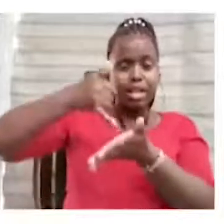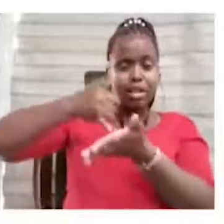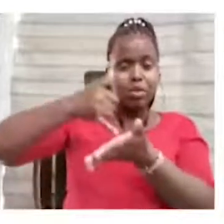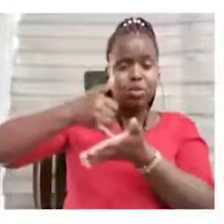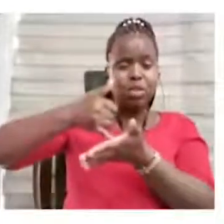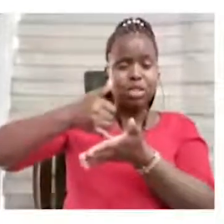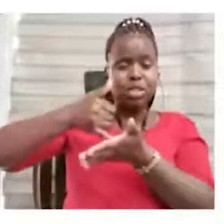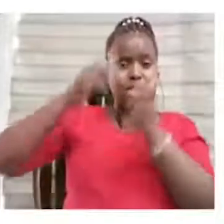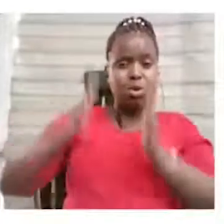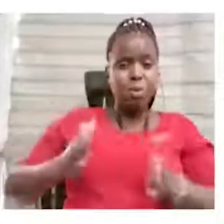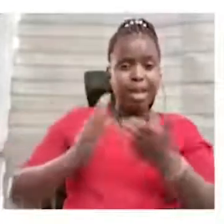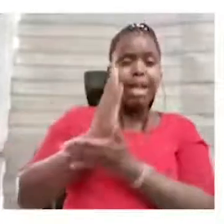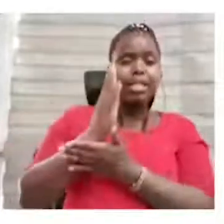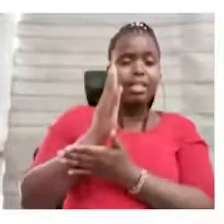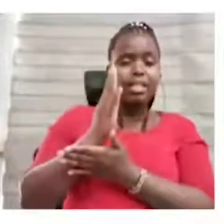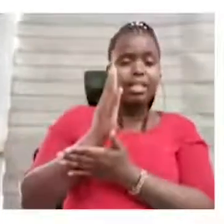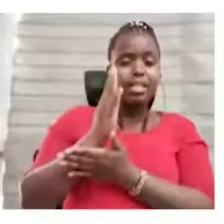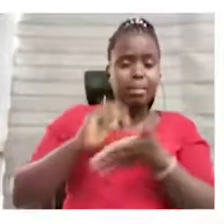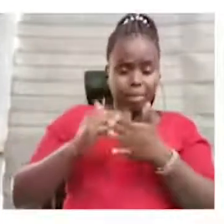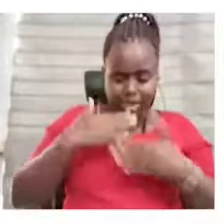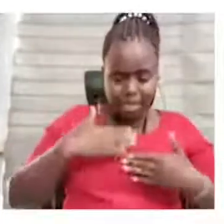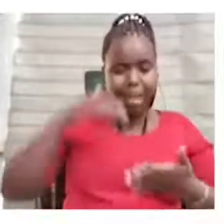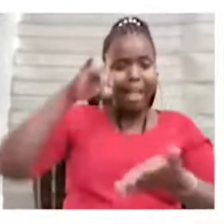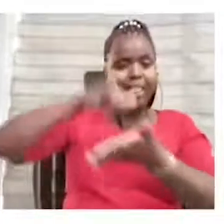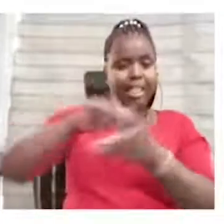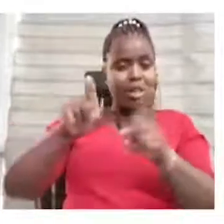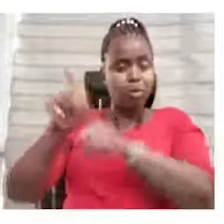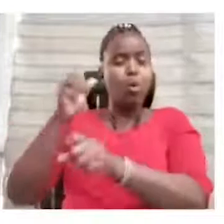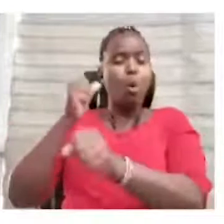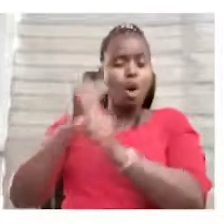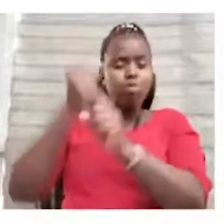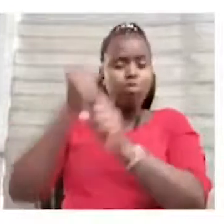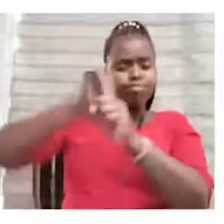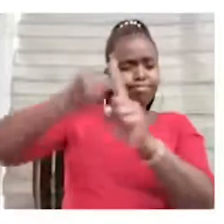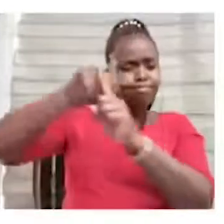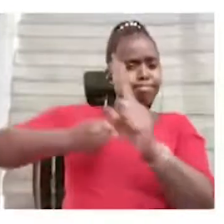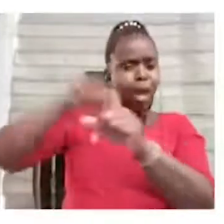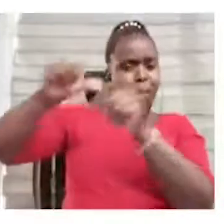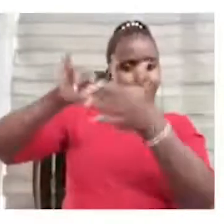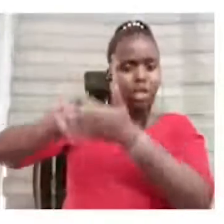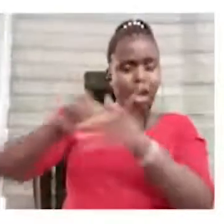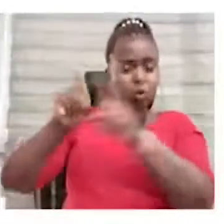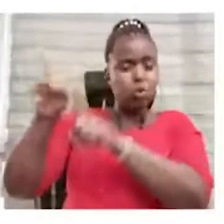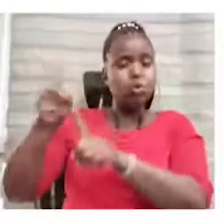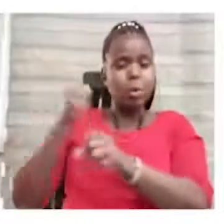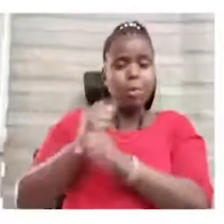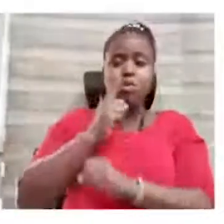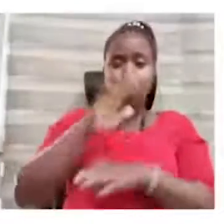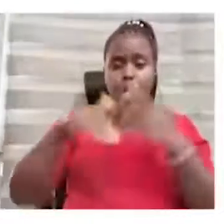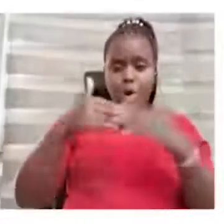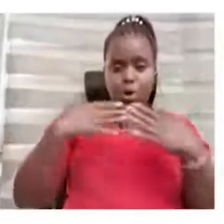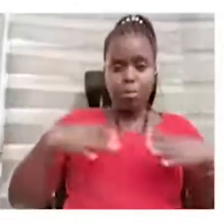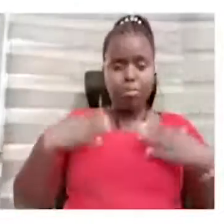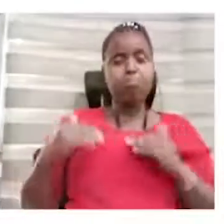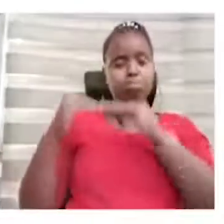right. So we need to respect that, and we need to work towards that and make sure that everybody has equal access. The